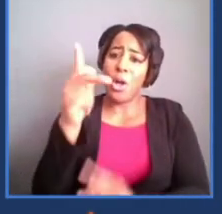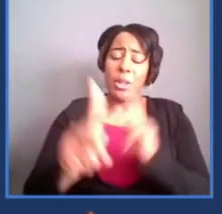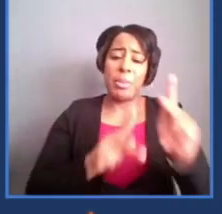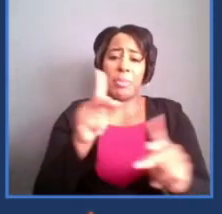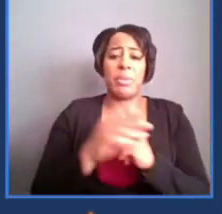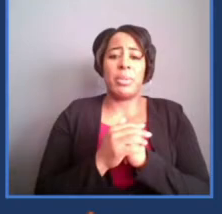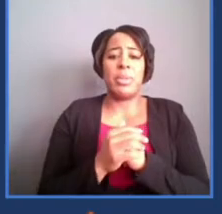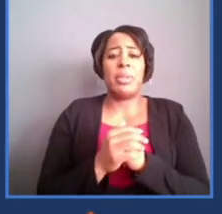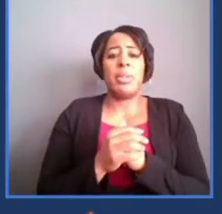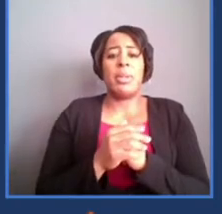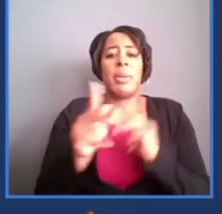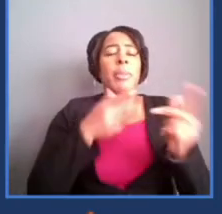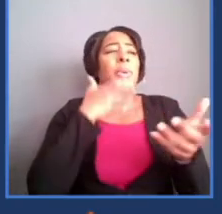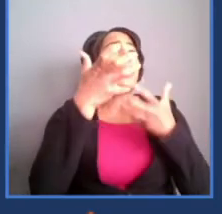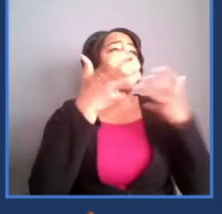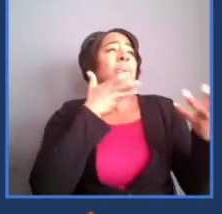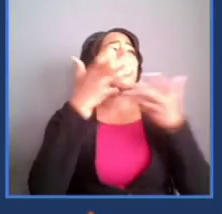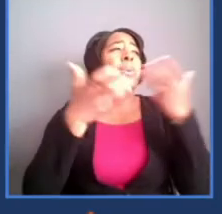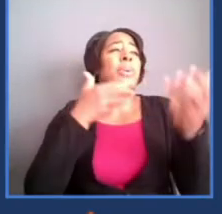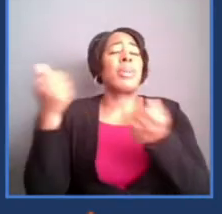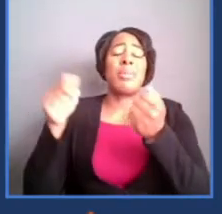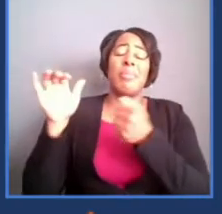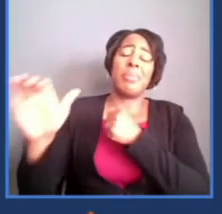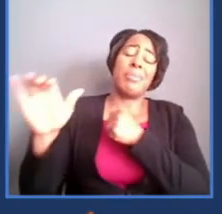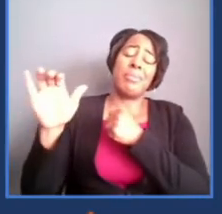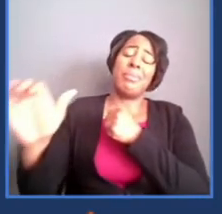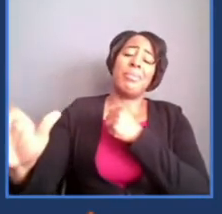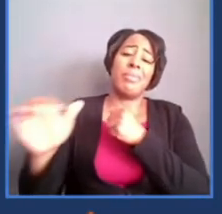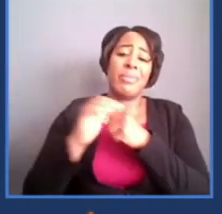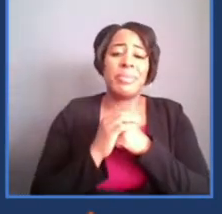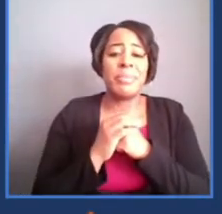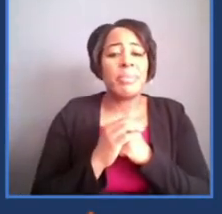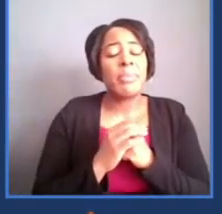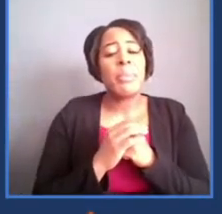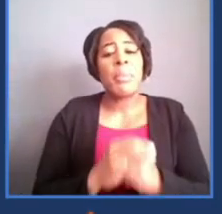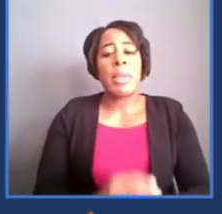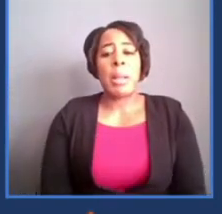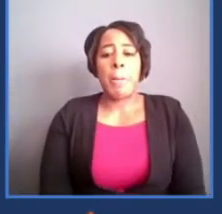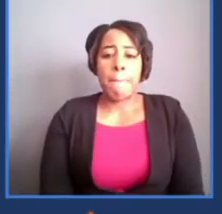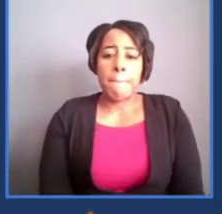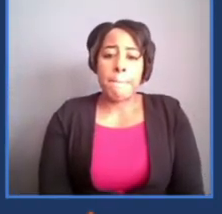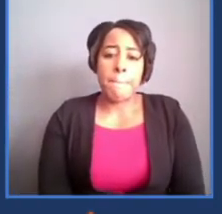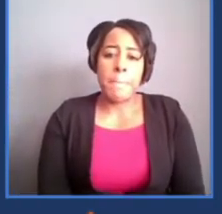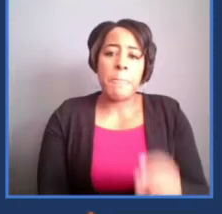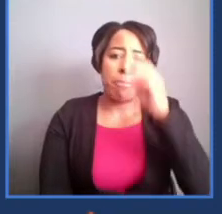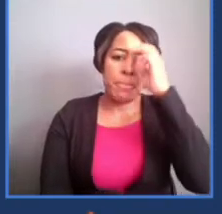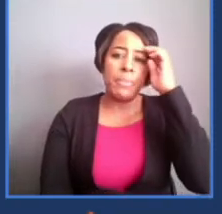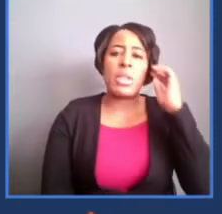Let's talk about health